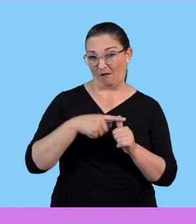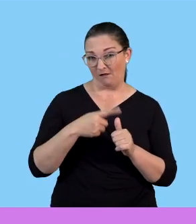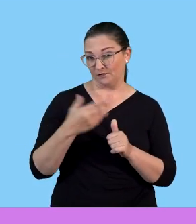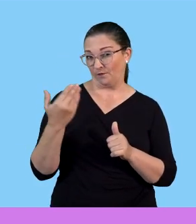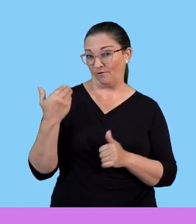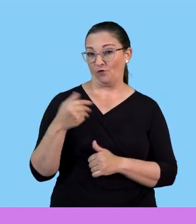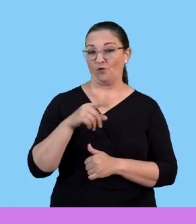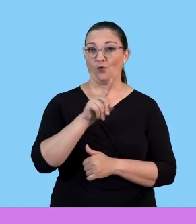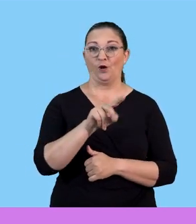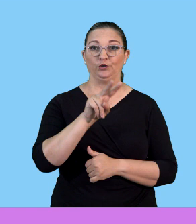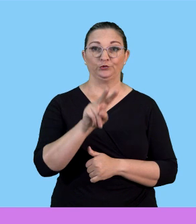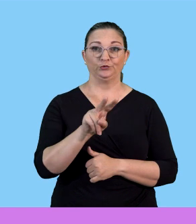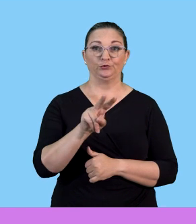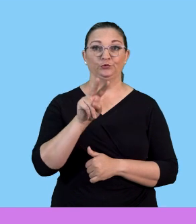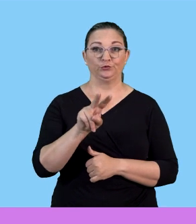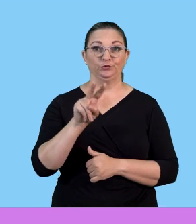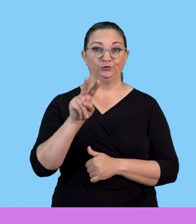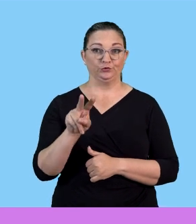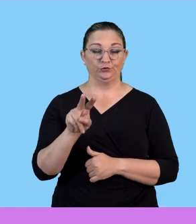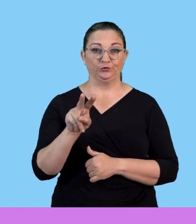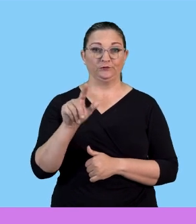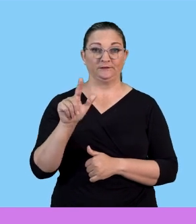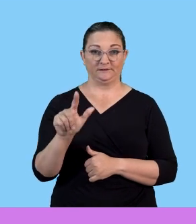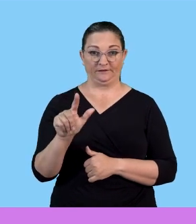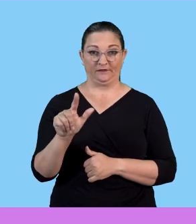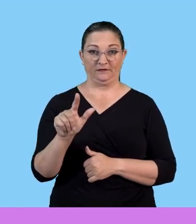minus what we calculated,